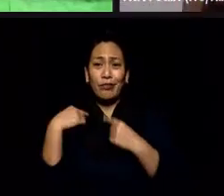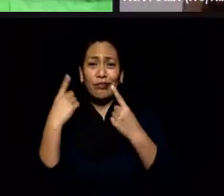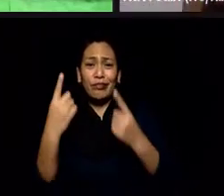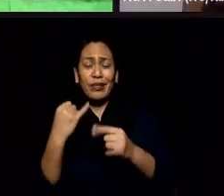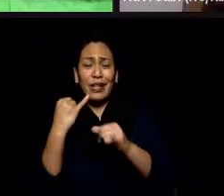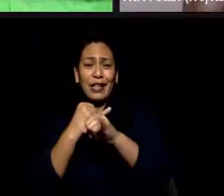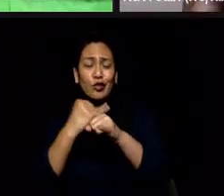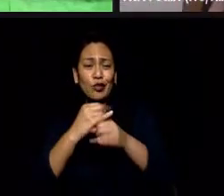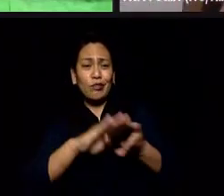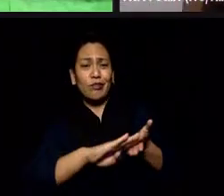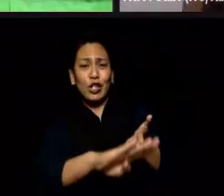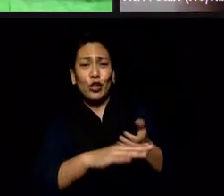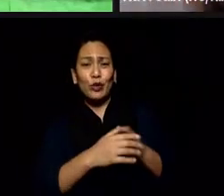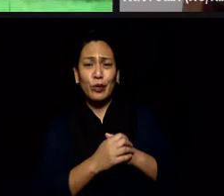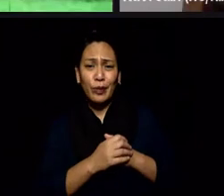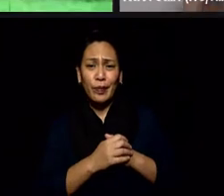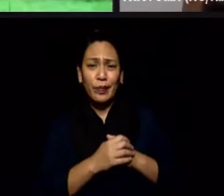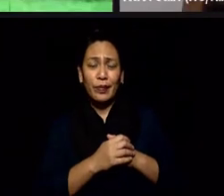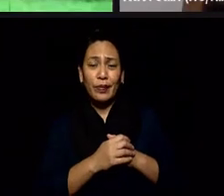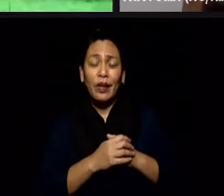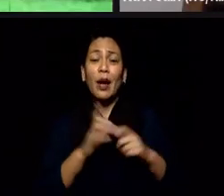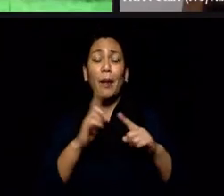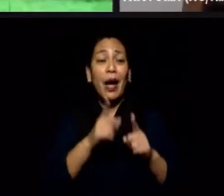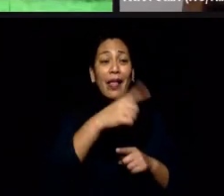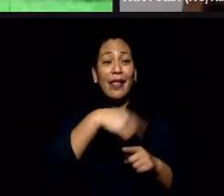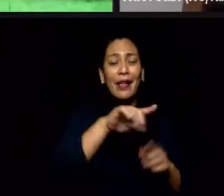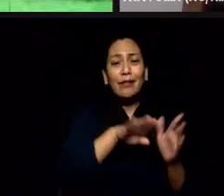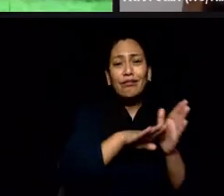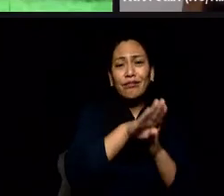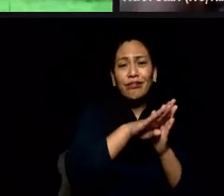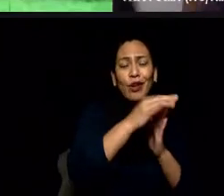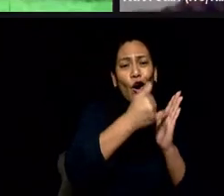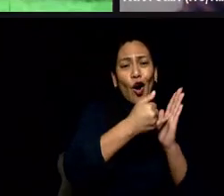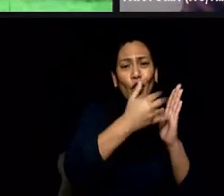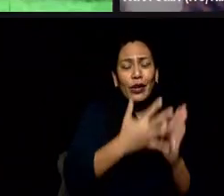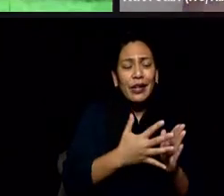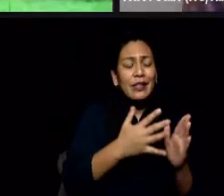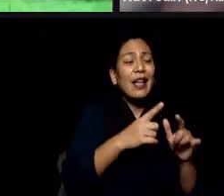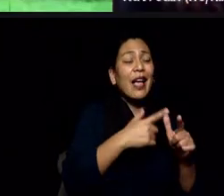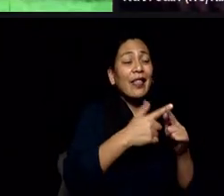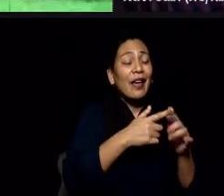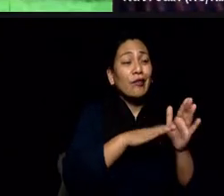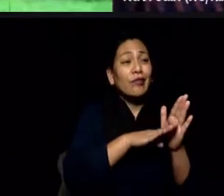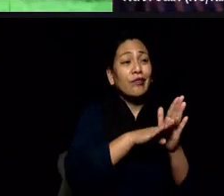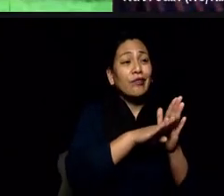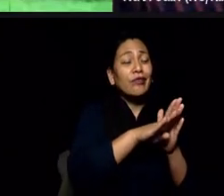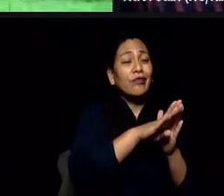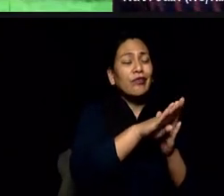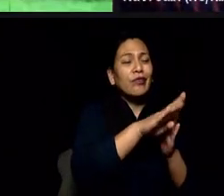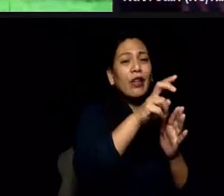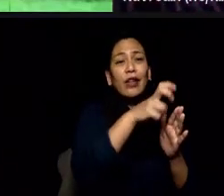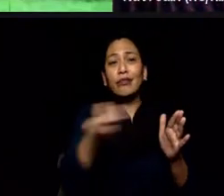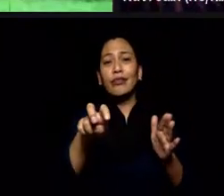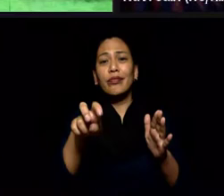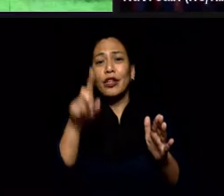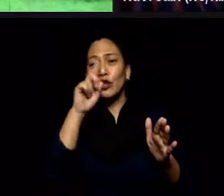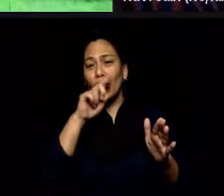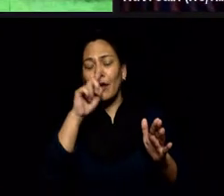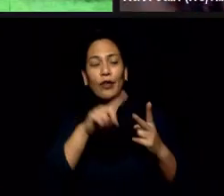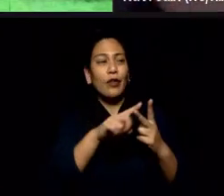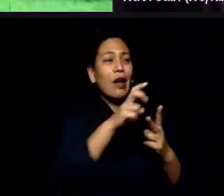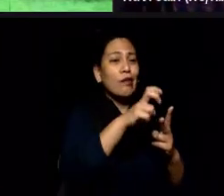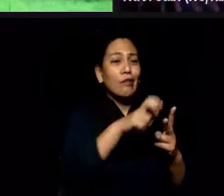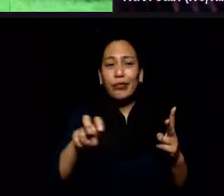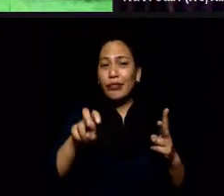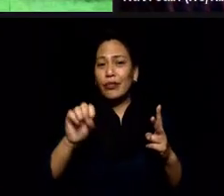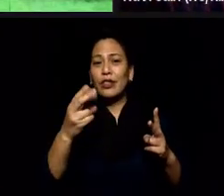they don't have the resource. What often happens is they'll develop artists, but those artists will go to Stratford. They'll go to Shaw because that's where the money